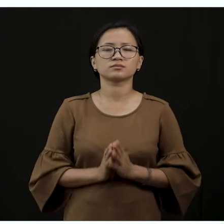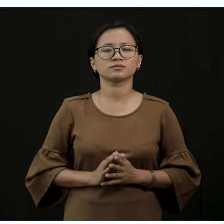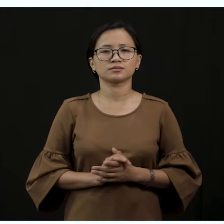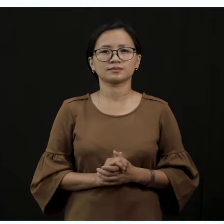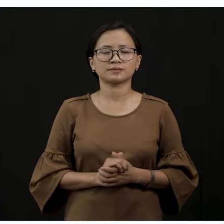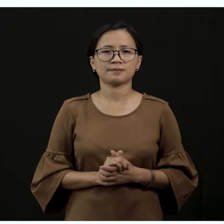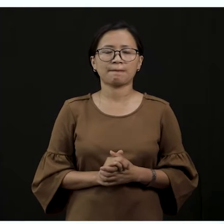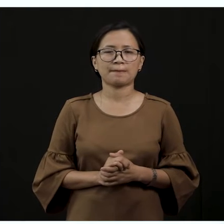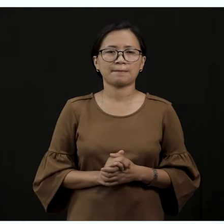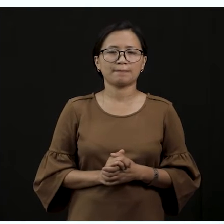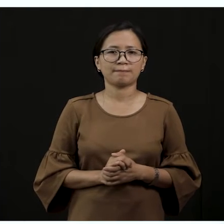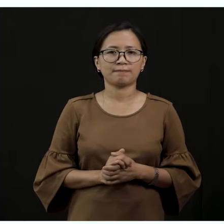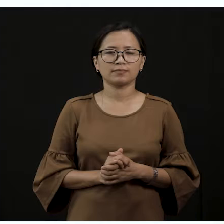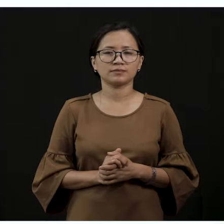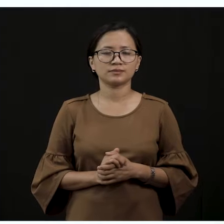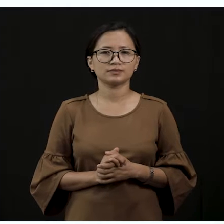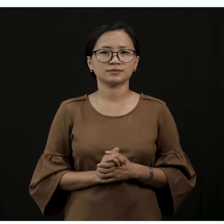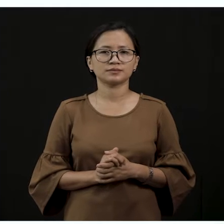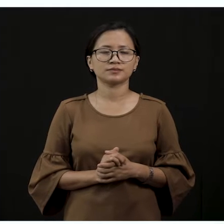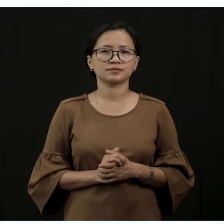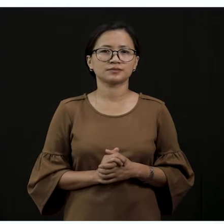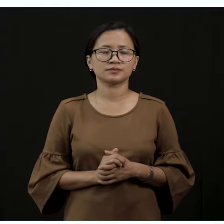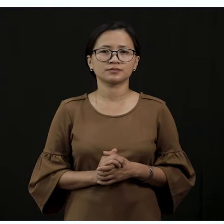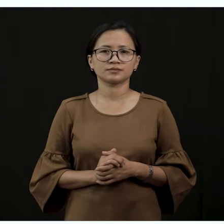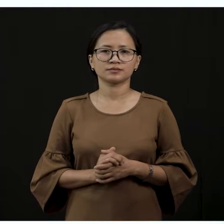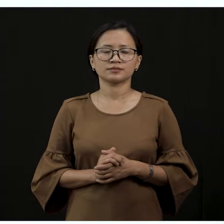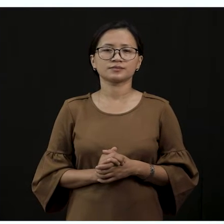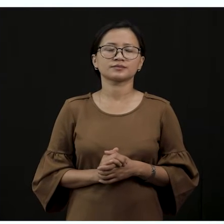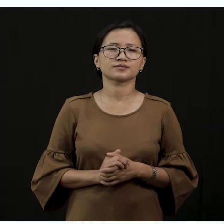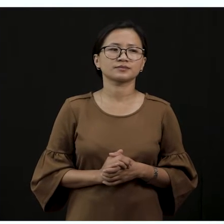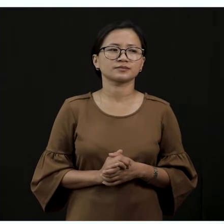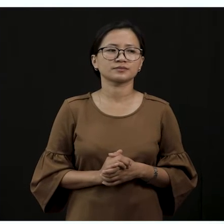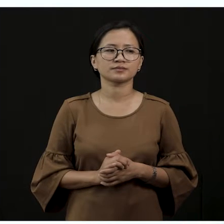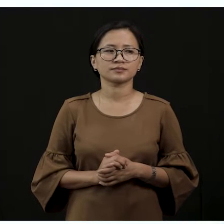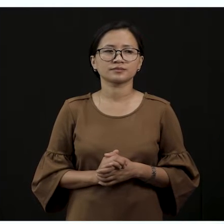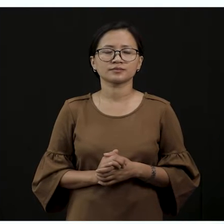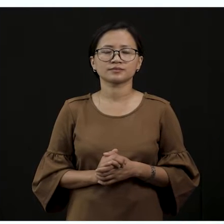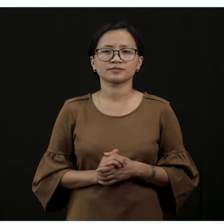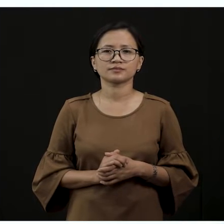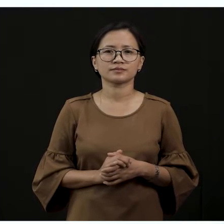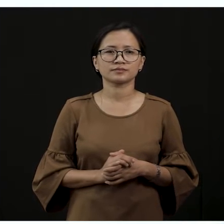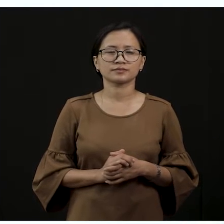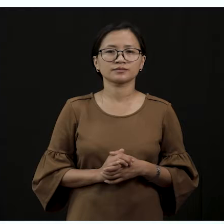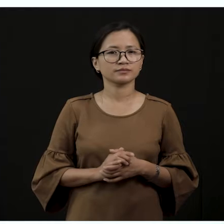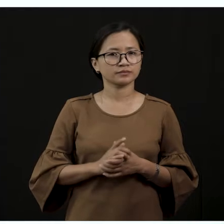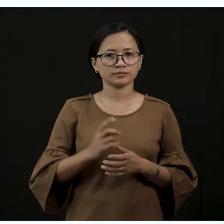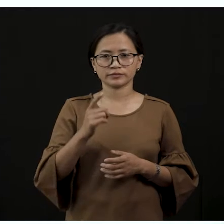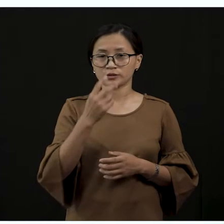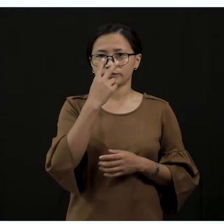in length. So the triangle has 3 sides and 3 vertices. Okay, then